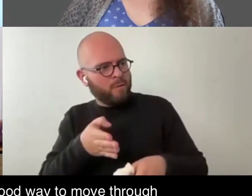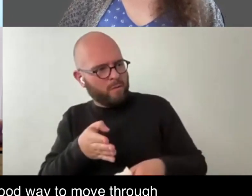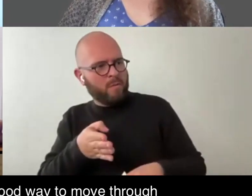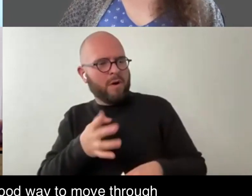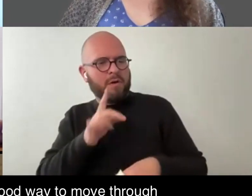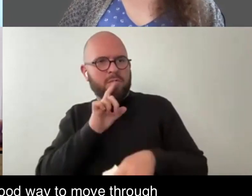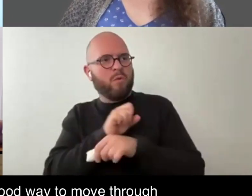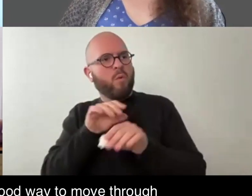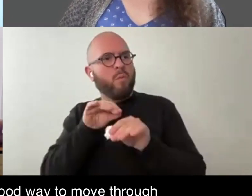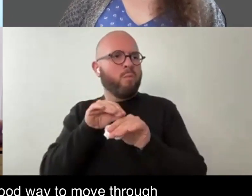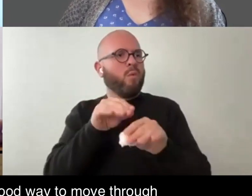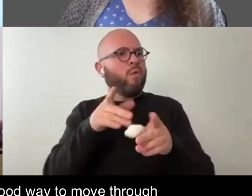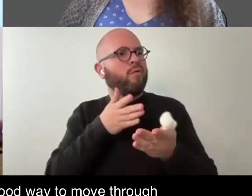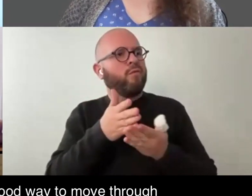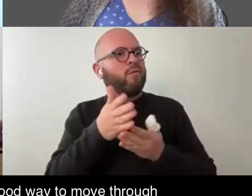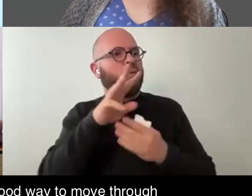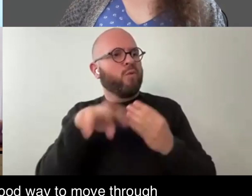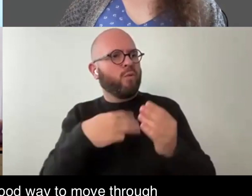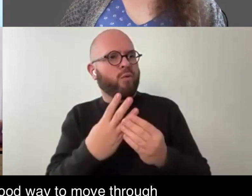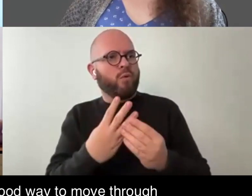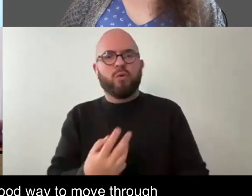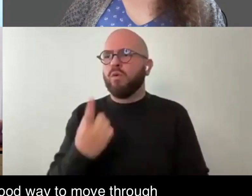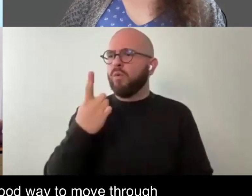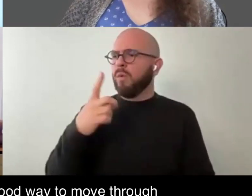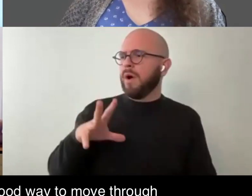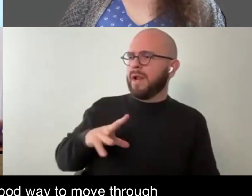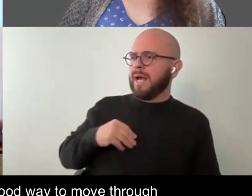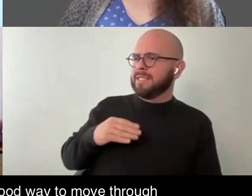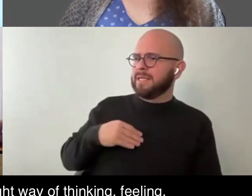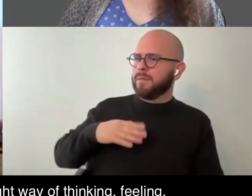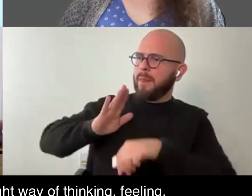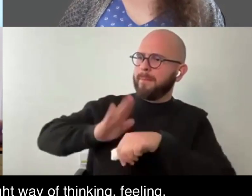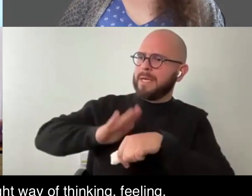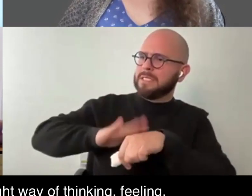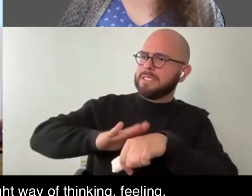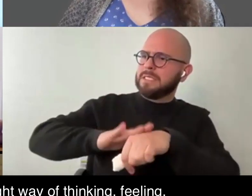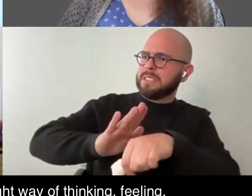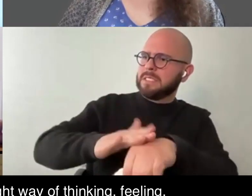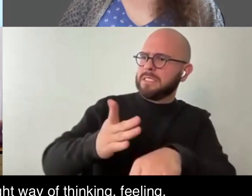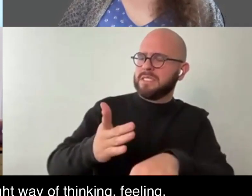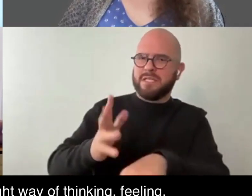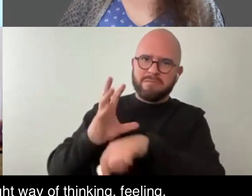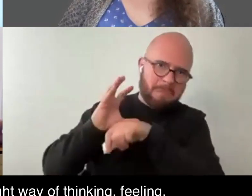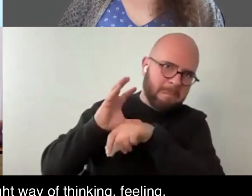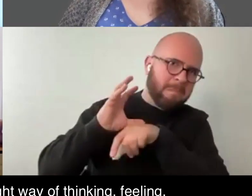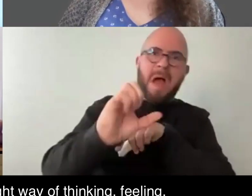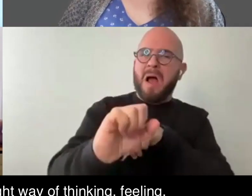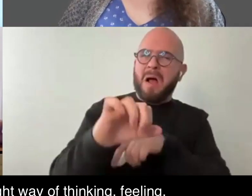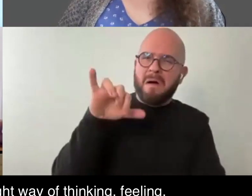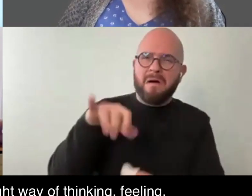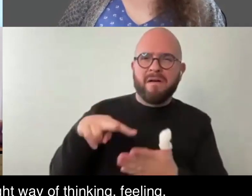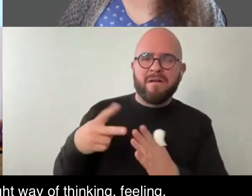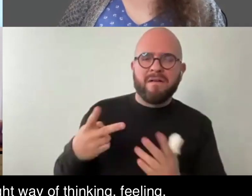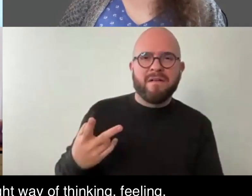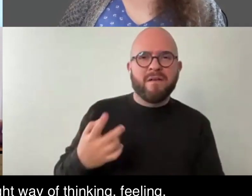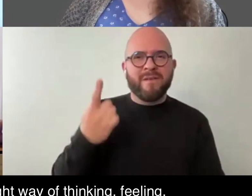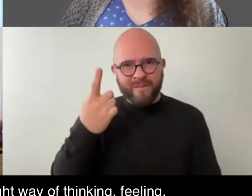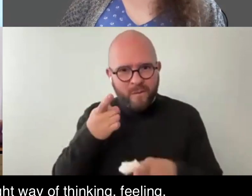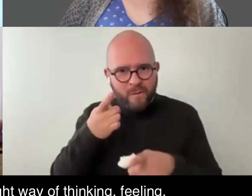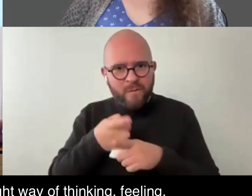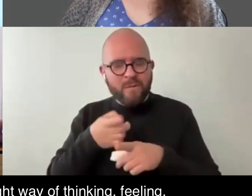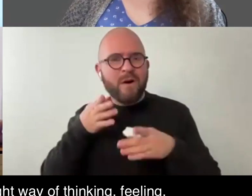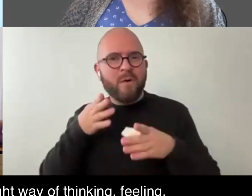the world, only one acceptable pace, that's full steam ahead, only one right way of